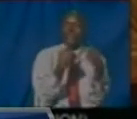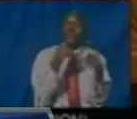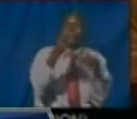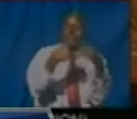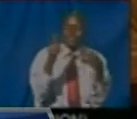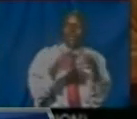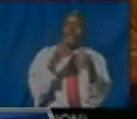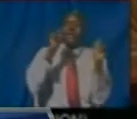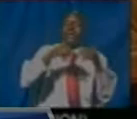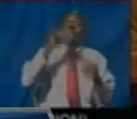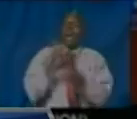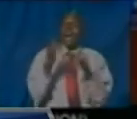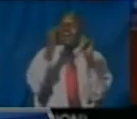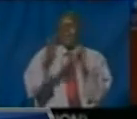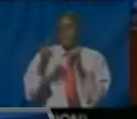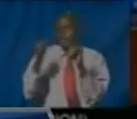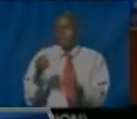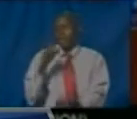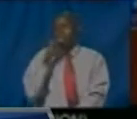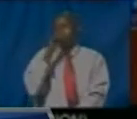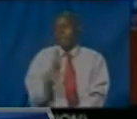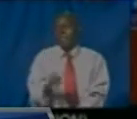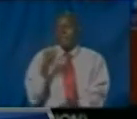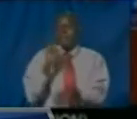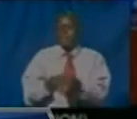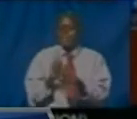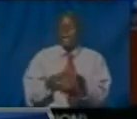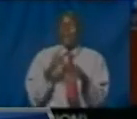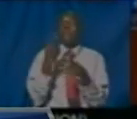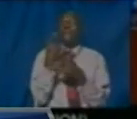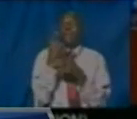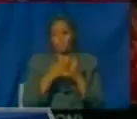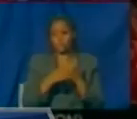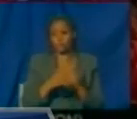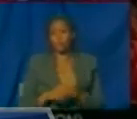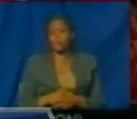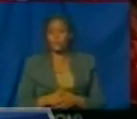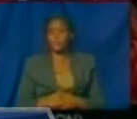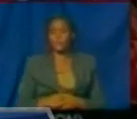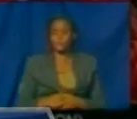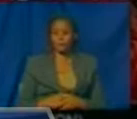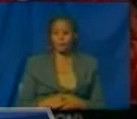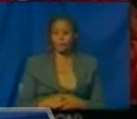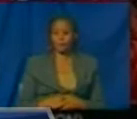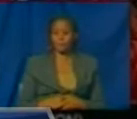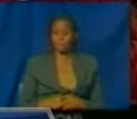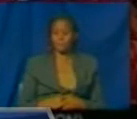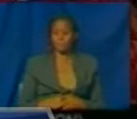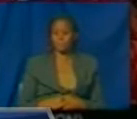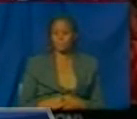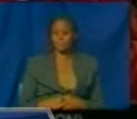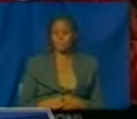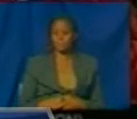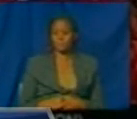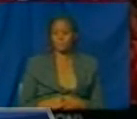Public Accounts Committee report on the ongoing De La Rue contracts. In his defense, Kimunya cited personal differences as